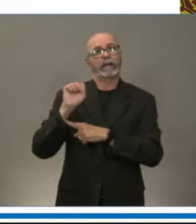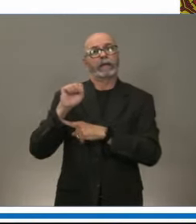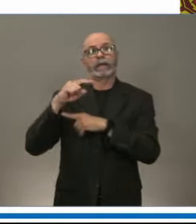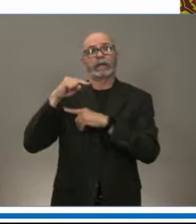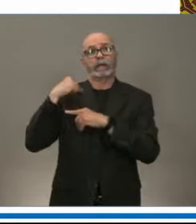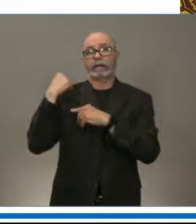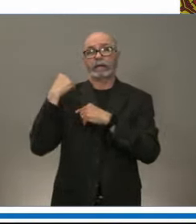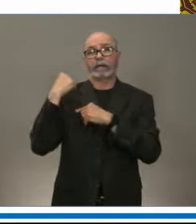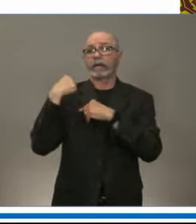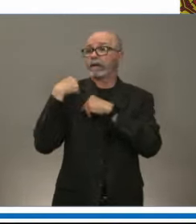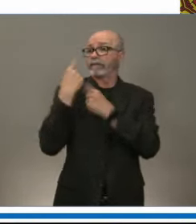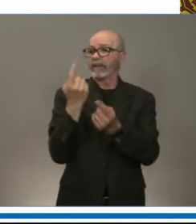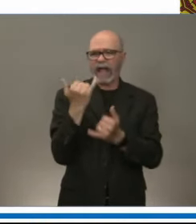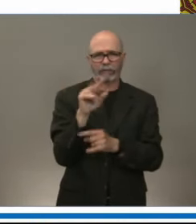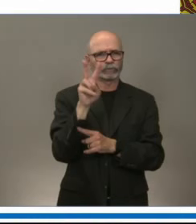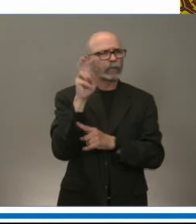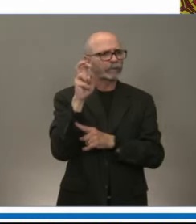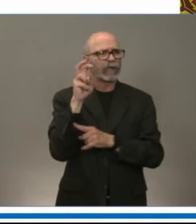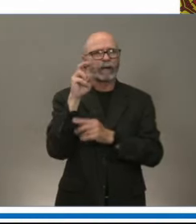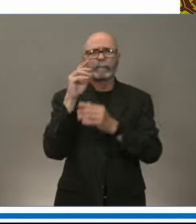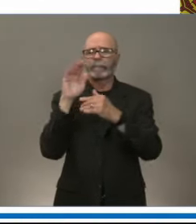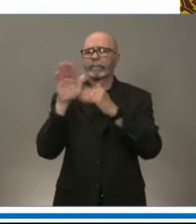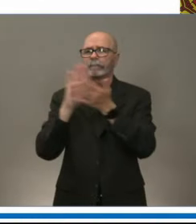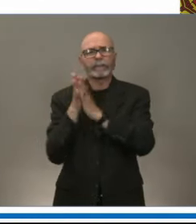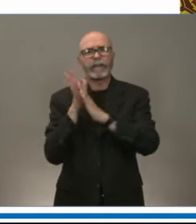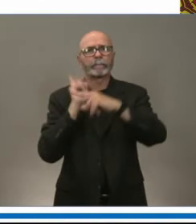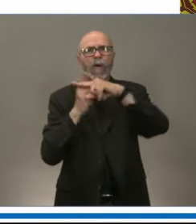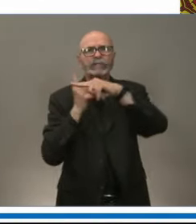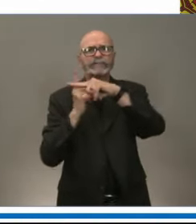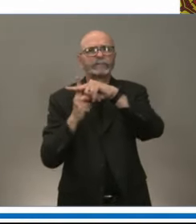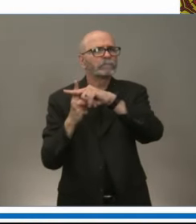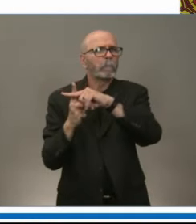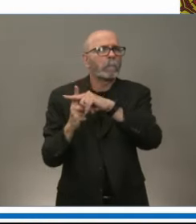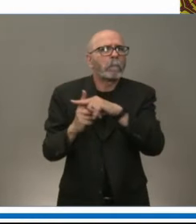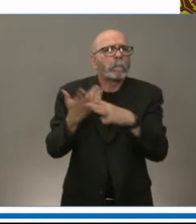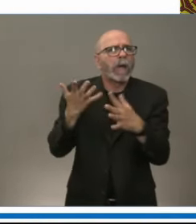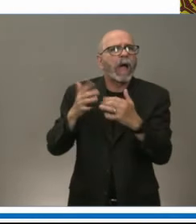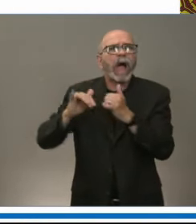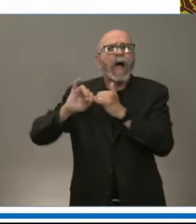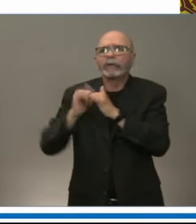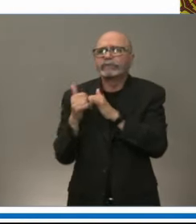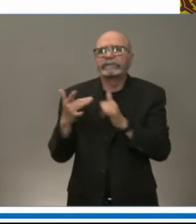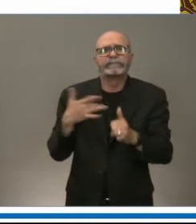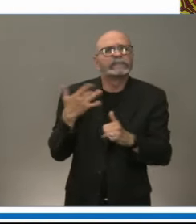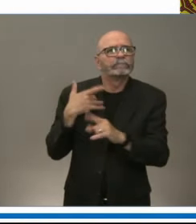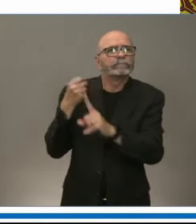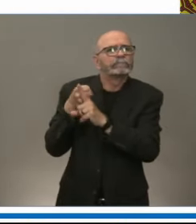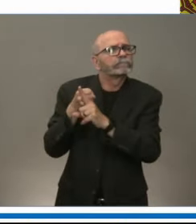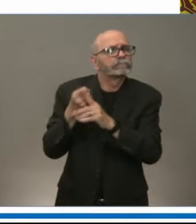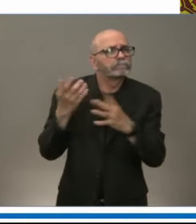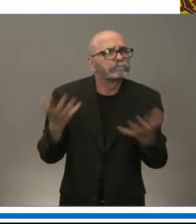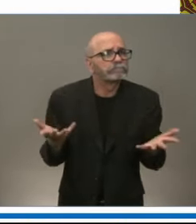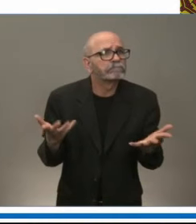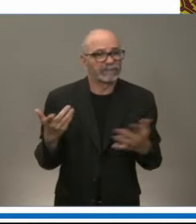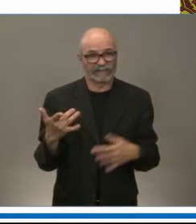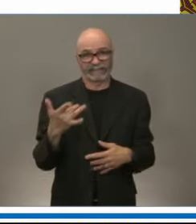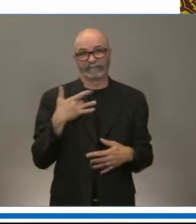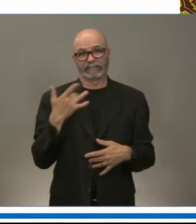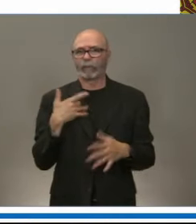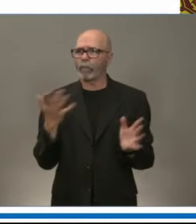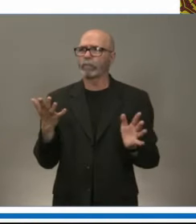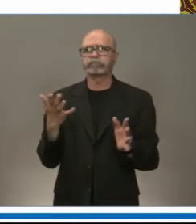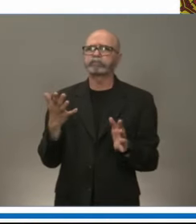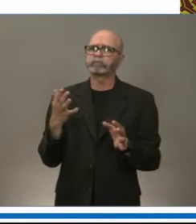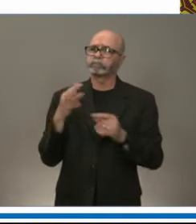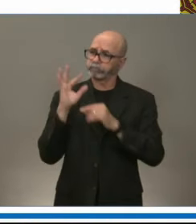I'm just wondering if you can kind of give me a breakdown of how you feel about the numbers now. Are we testing enough? You had mentioned you're concerned about now